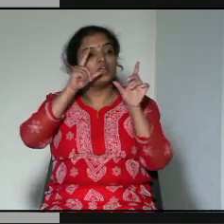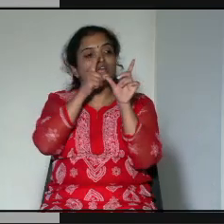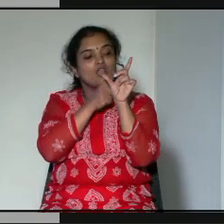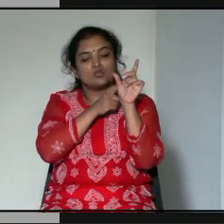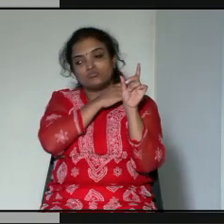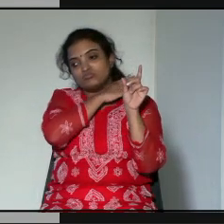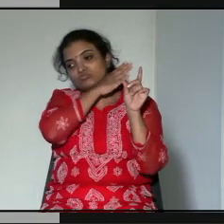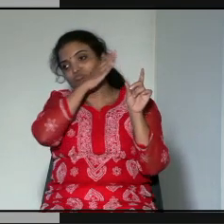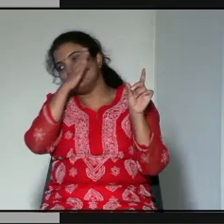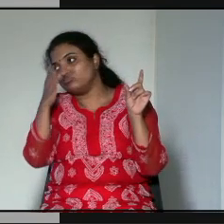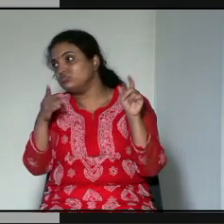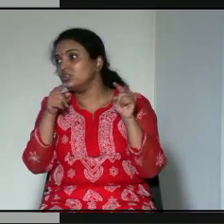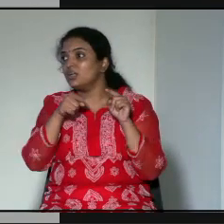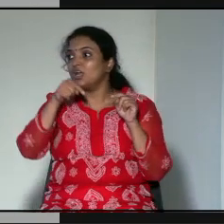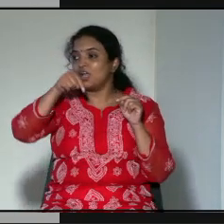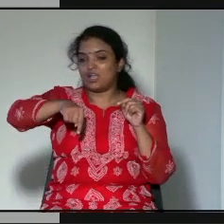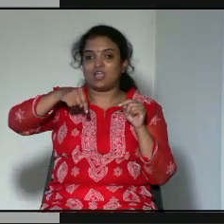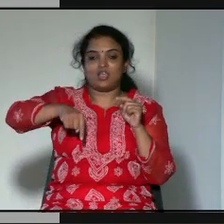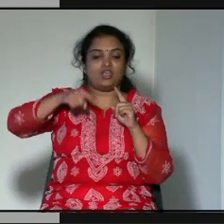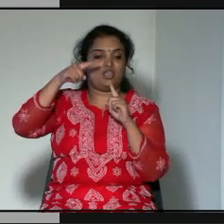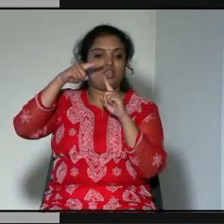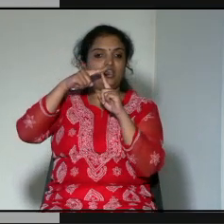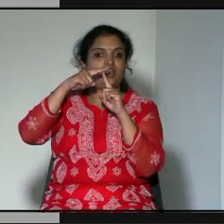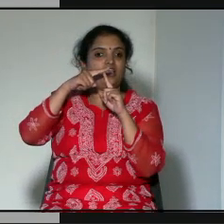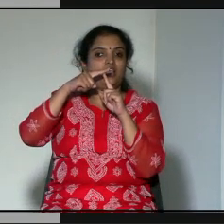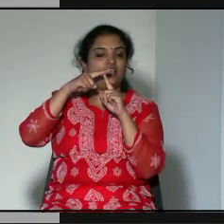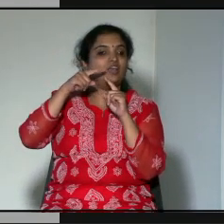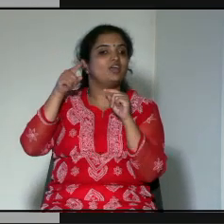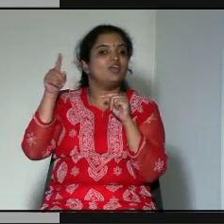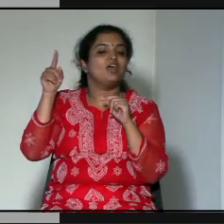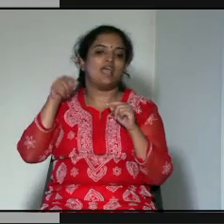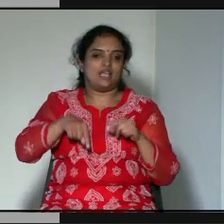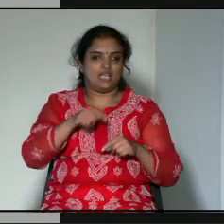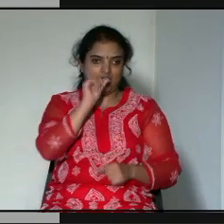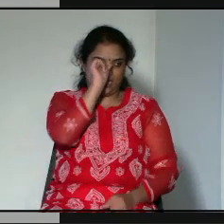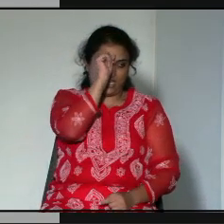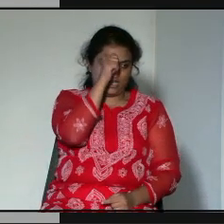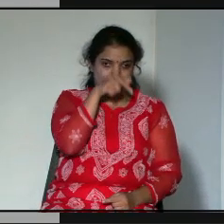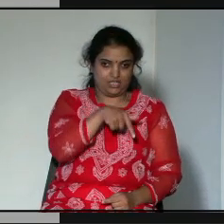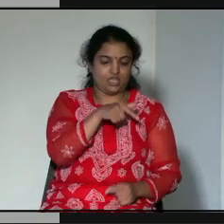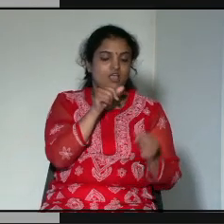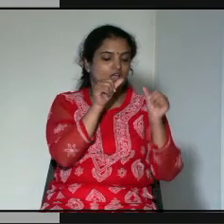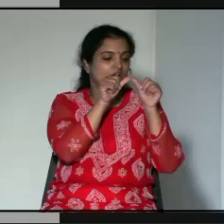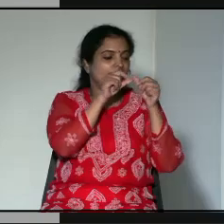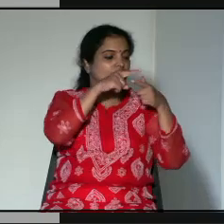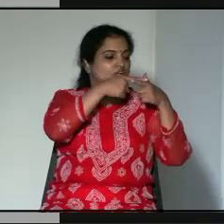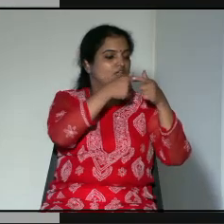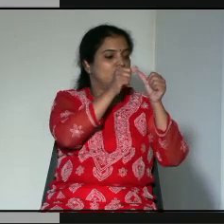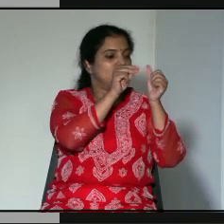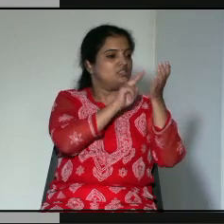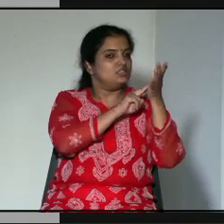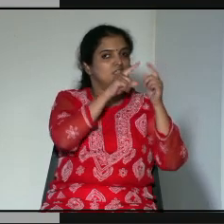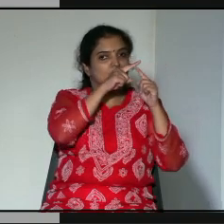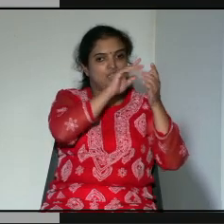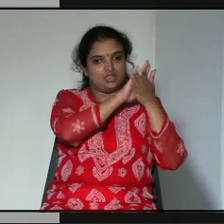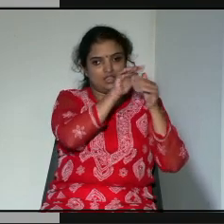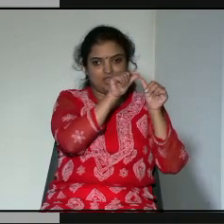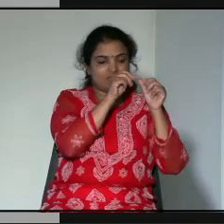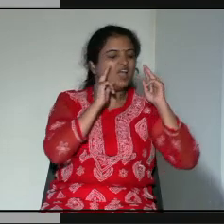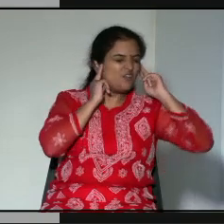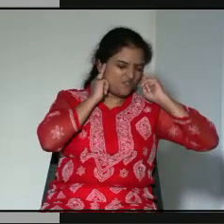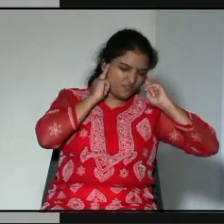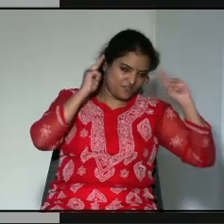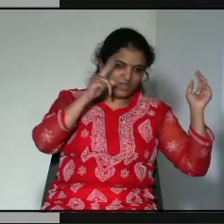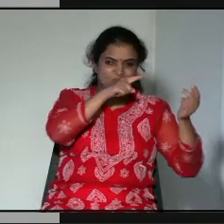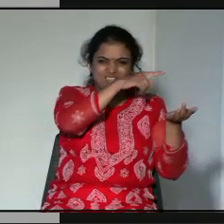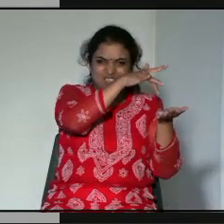that's why Tabo is now called the Ajanta of the Himalayas. So she's also very impressed by old monks